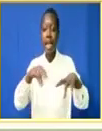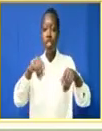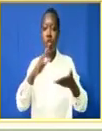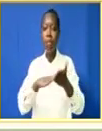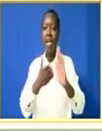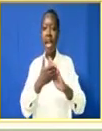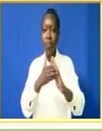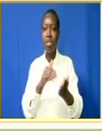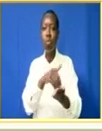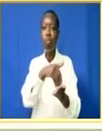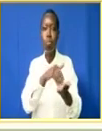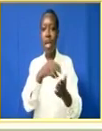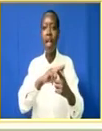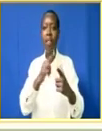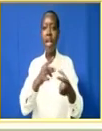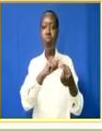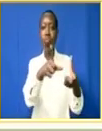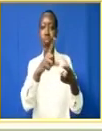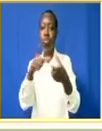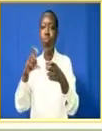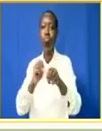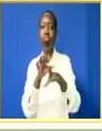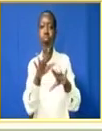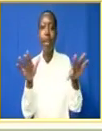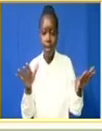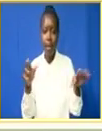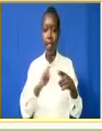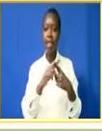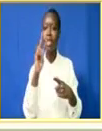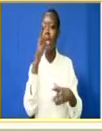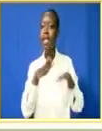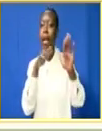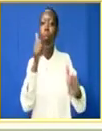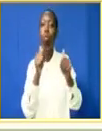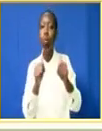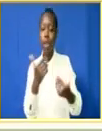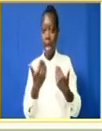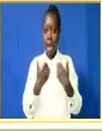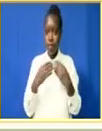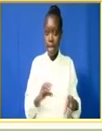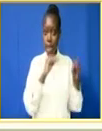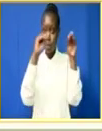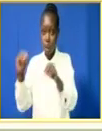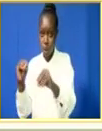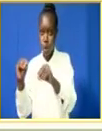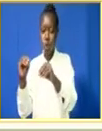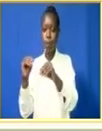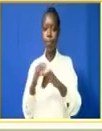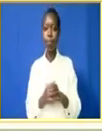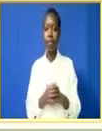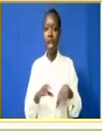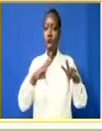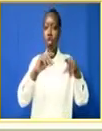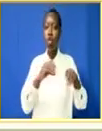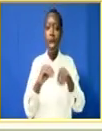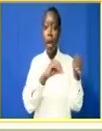it separates. It becomes loose and it separates. The second step is? We have transportation. Mm-hmm. It's carried